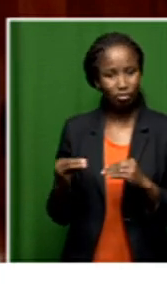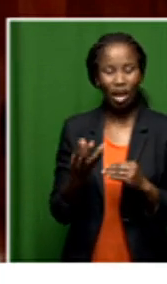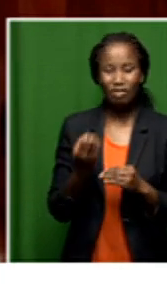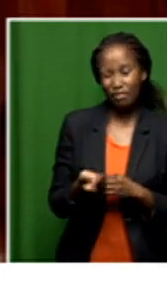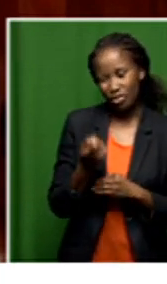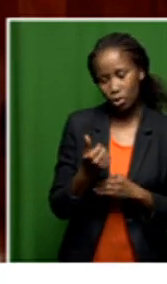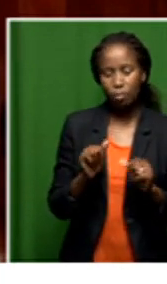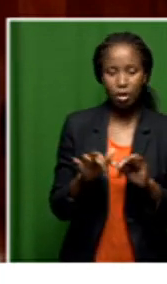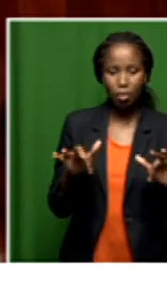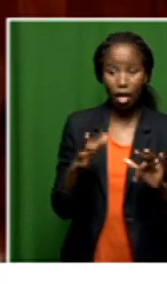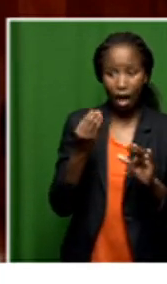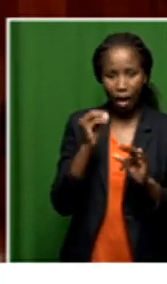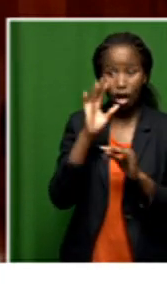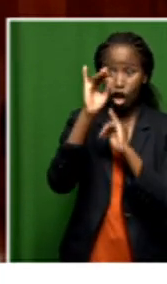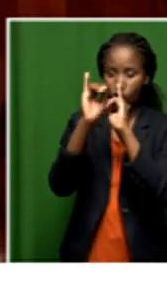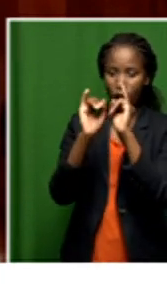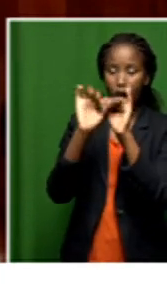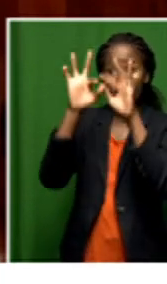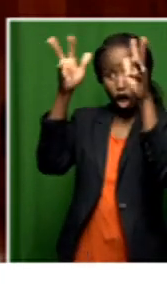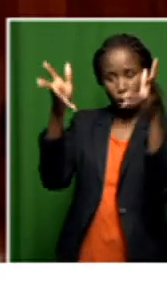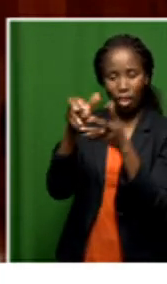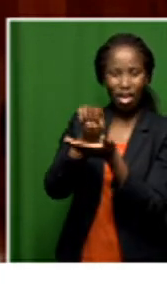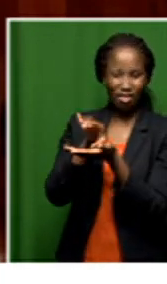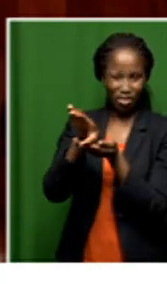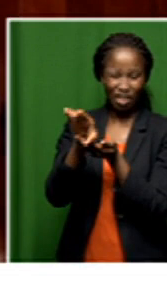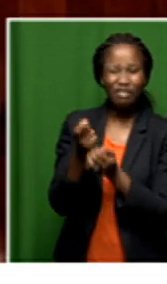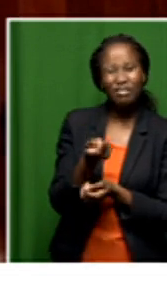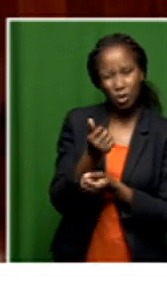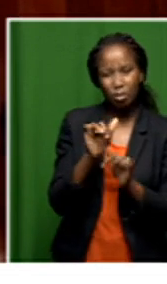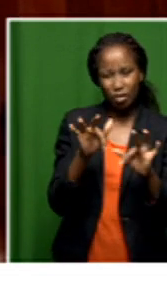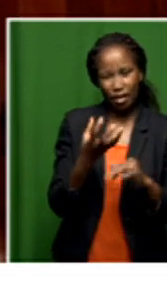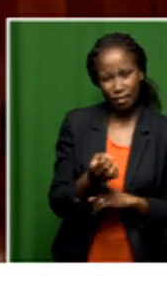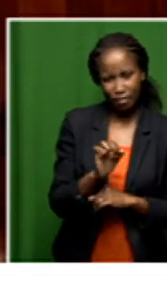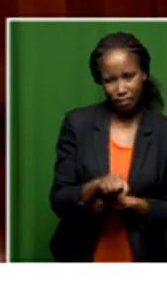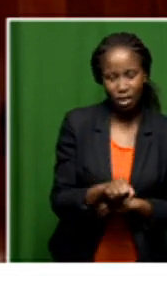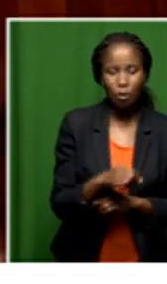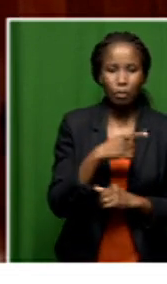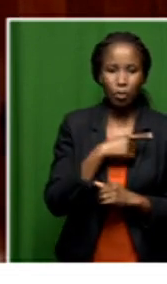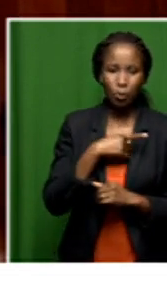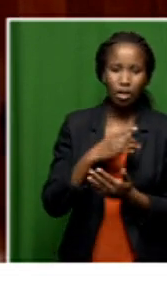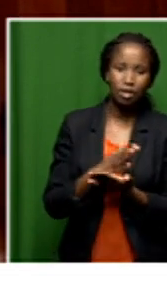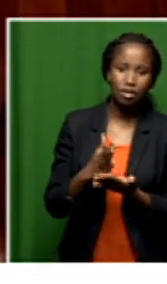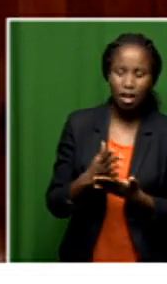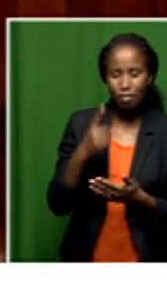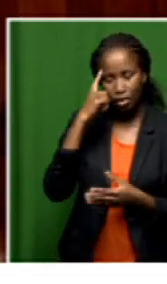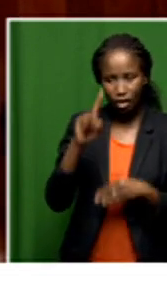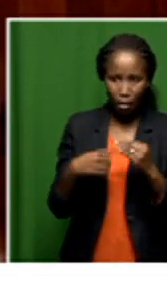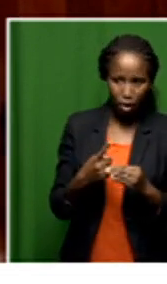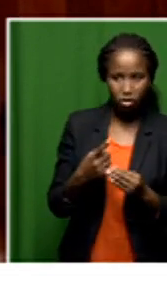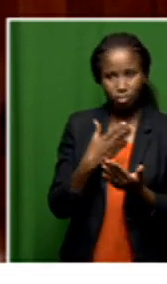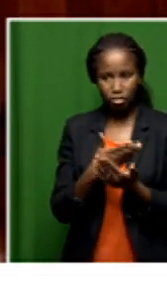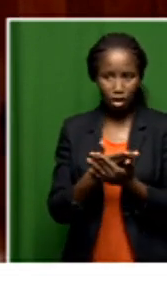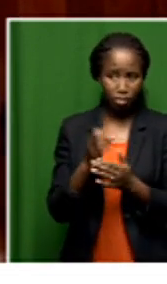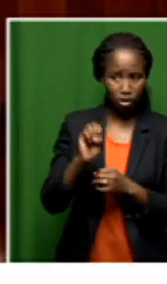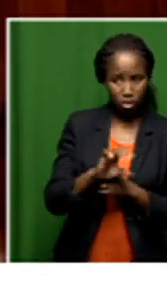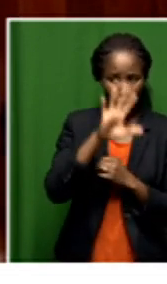sell global investing as a fear mechanism. They only kind of talk about the reasons to leave South Africa or take your money out, and